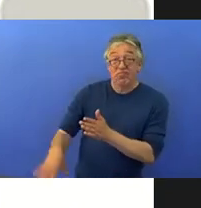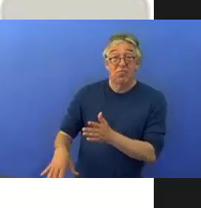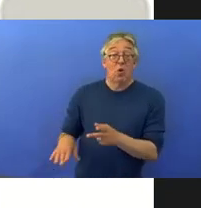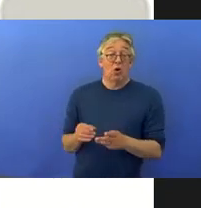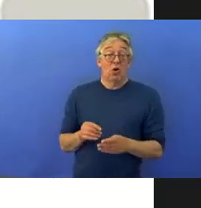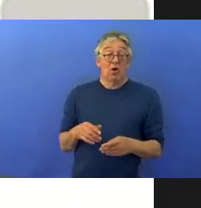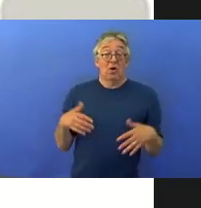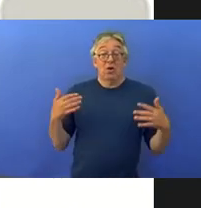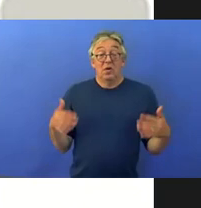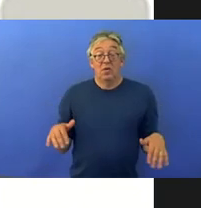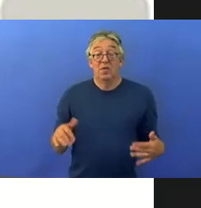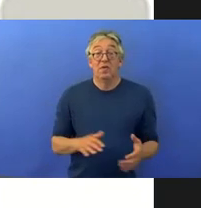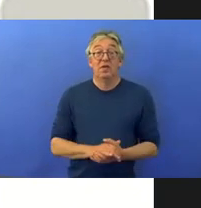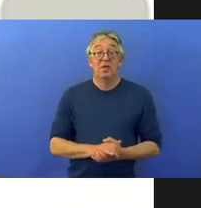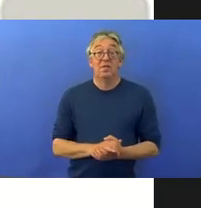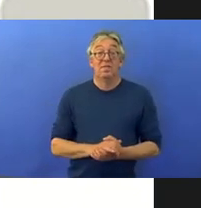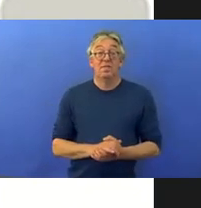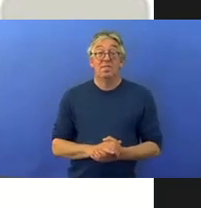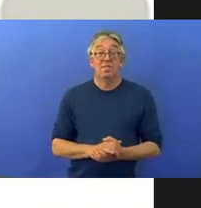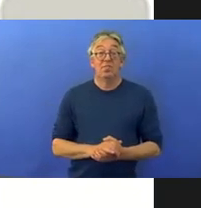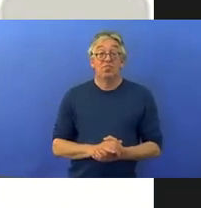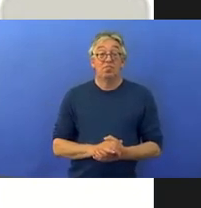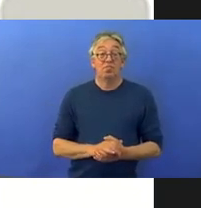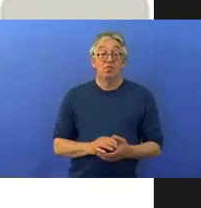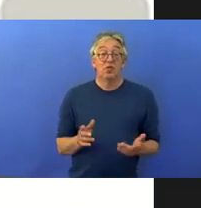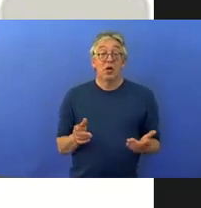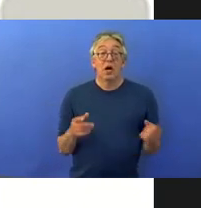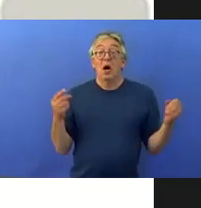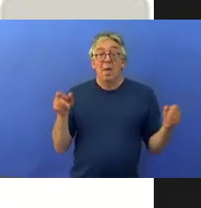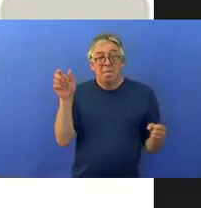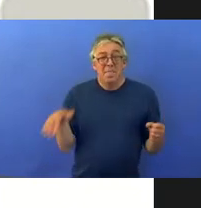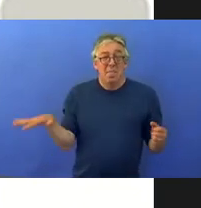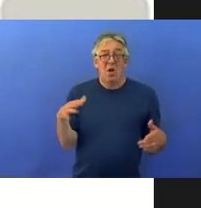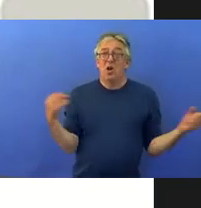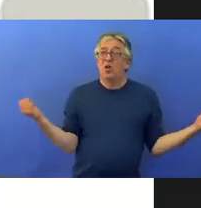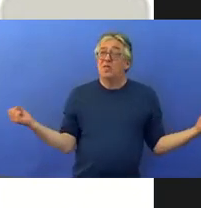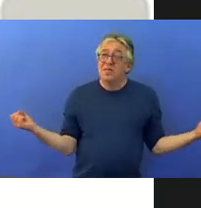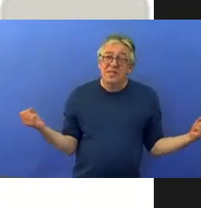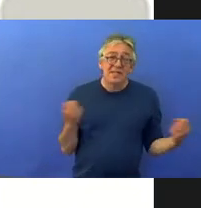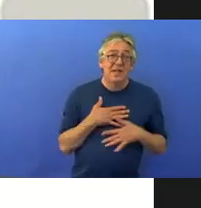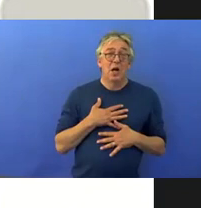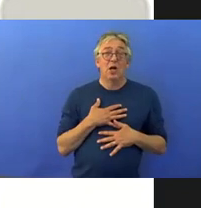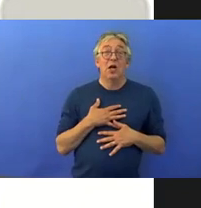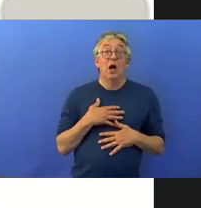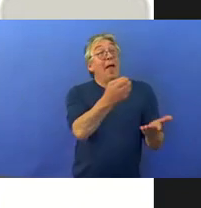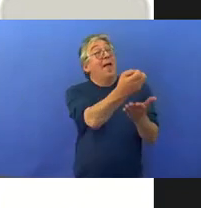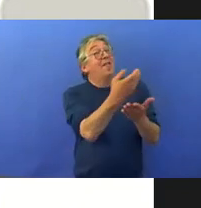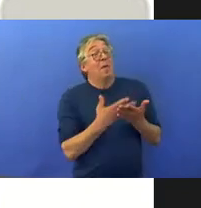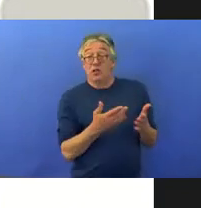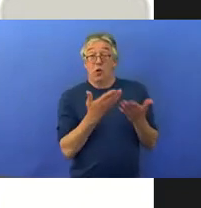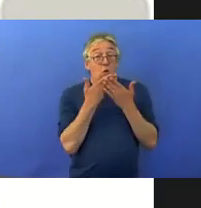of COVID-19. Staffs were scarce and poorly trained. The information was null or